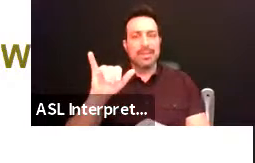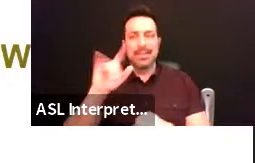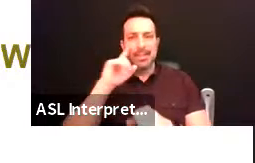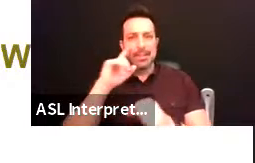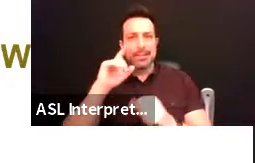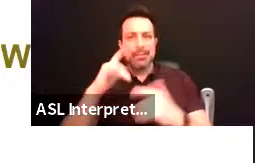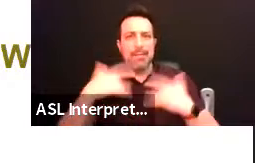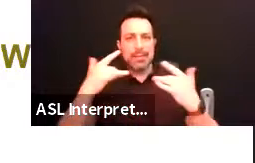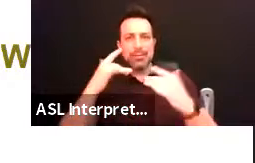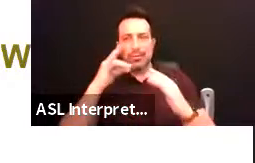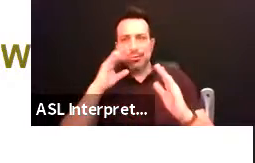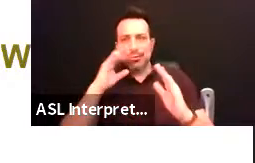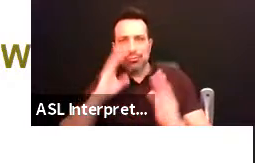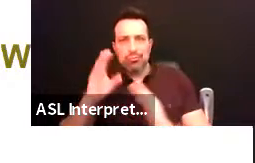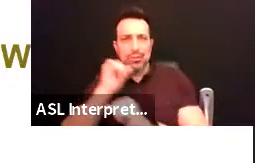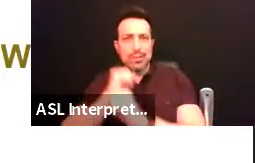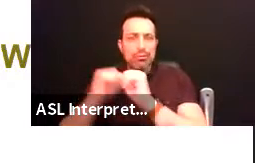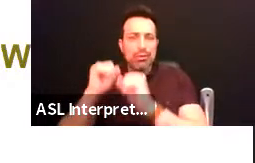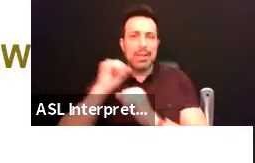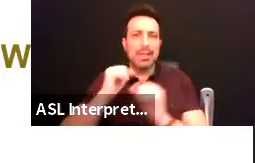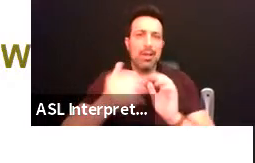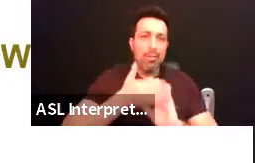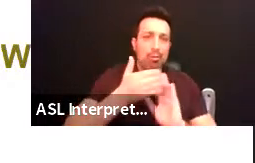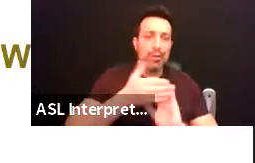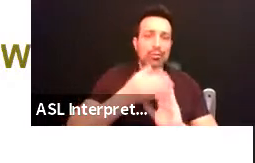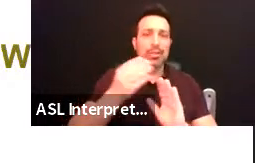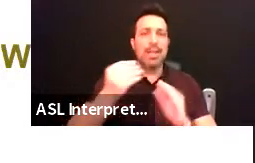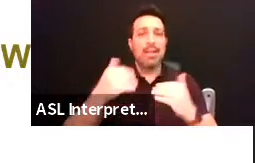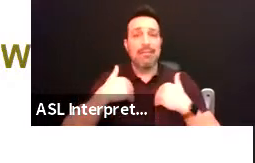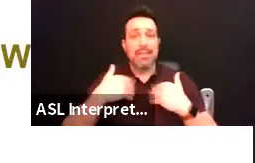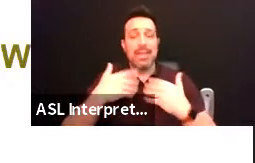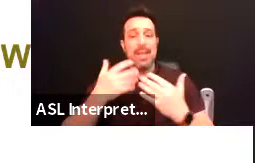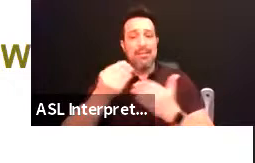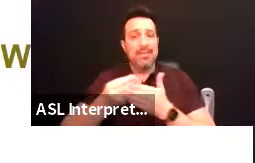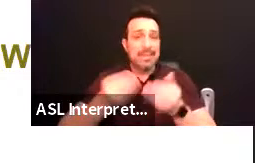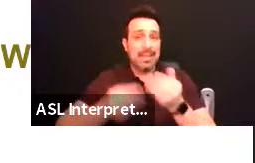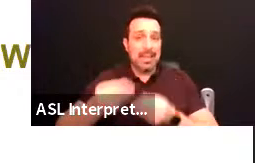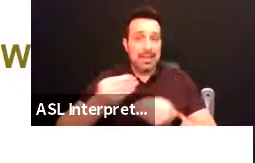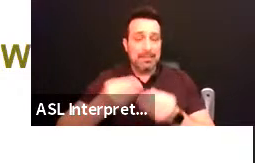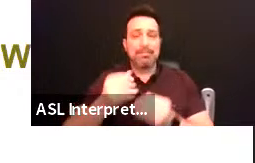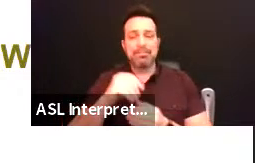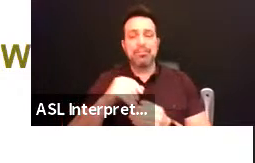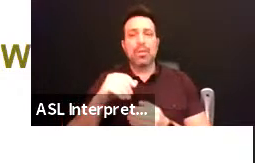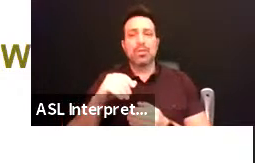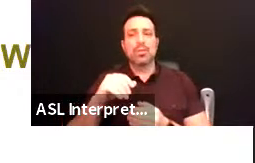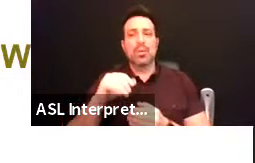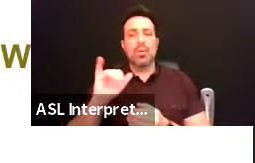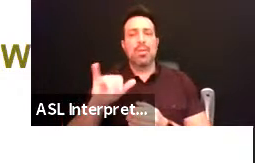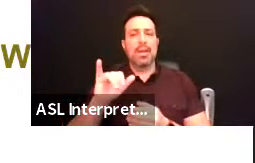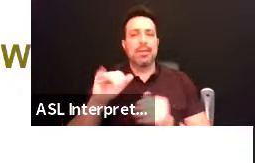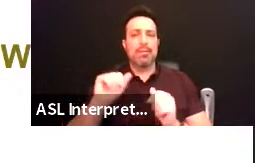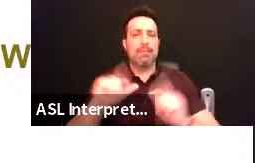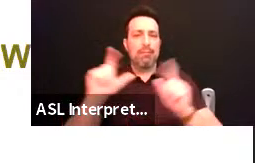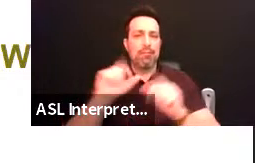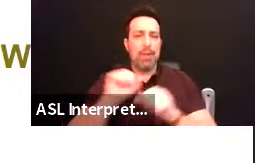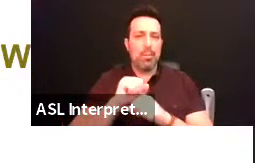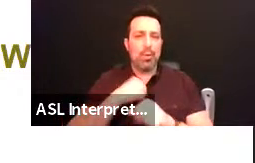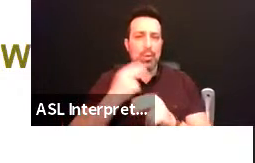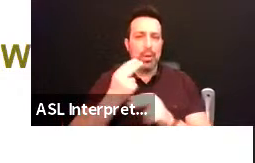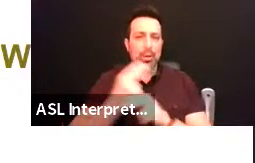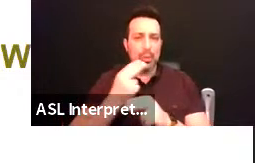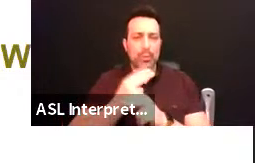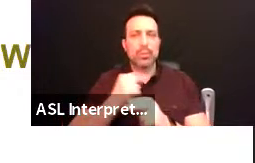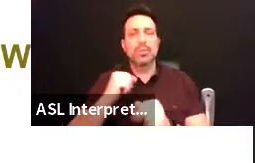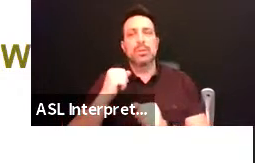strategically, operationally, and fiscally. So we, the framework that we used was